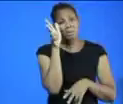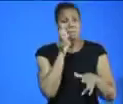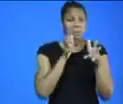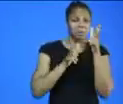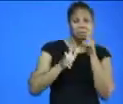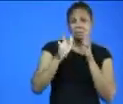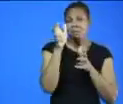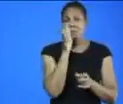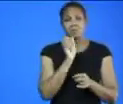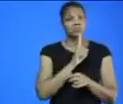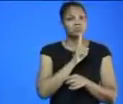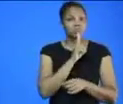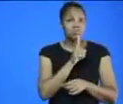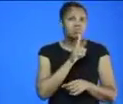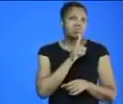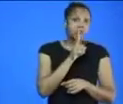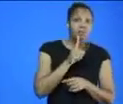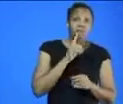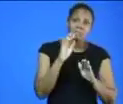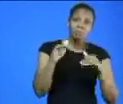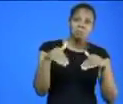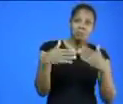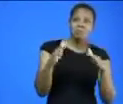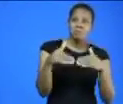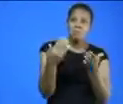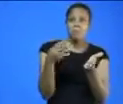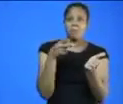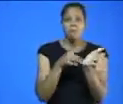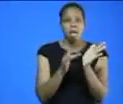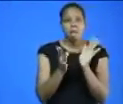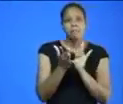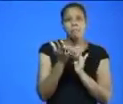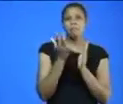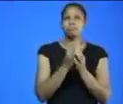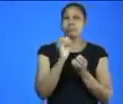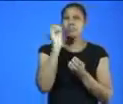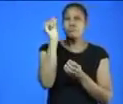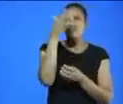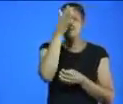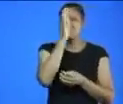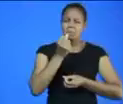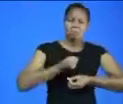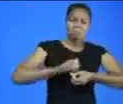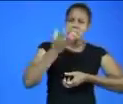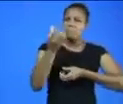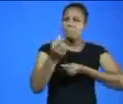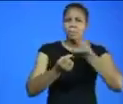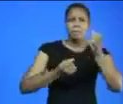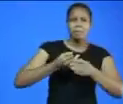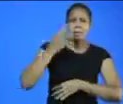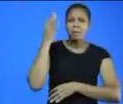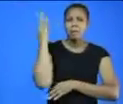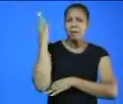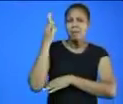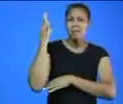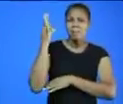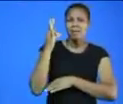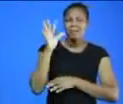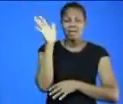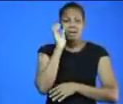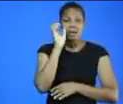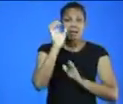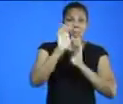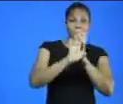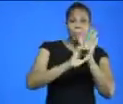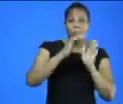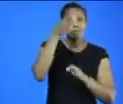the truth of the living God. You've been hearing the Bible. You've been hearing the grace of God expounded. You've been hearing the commandments of